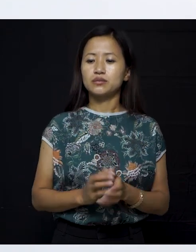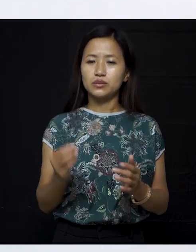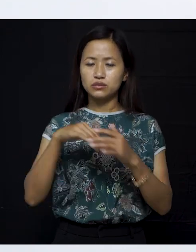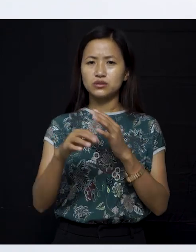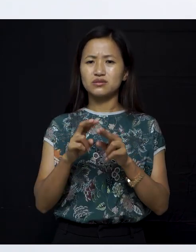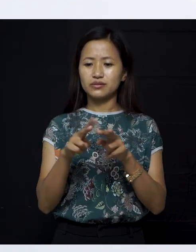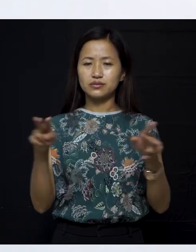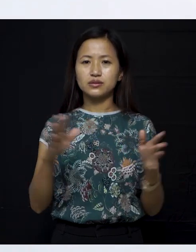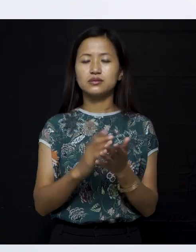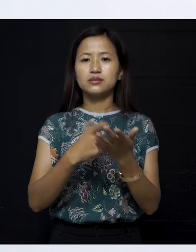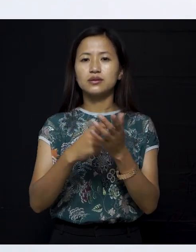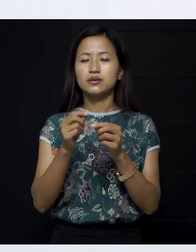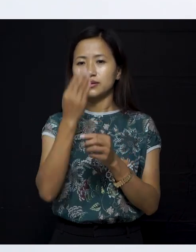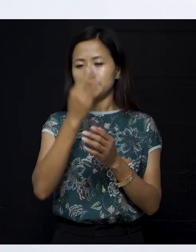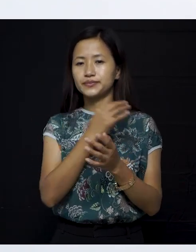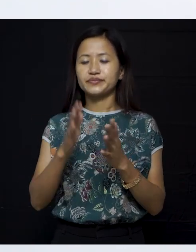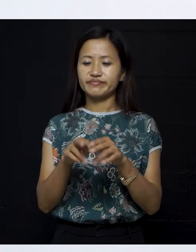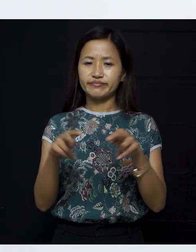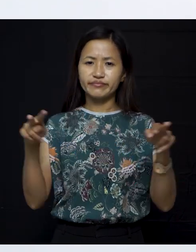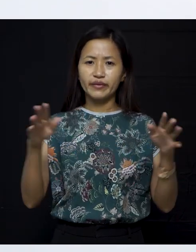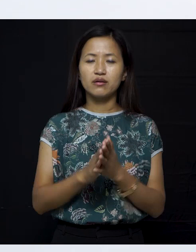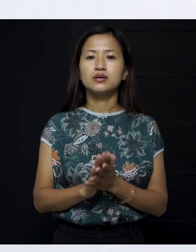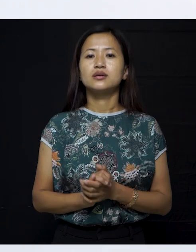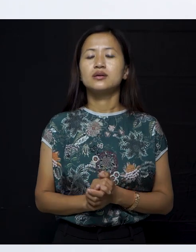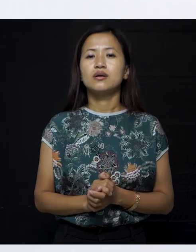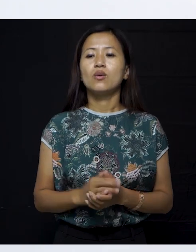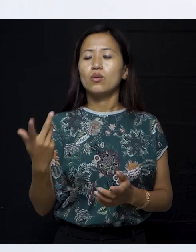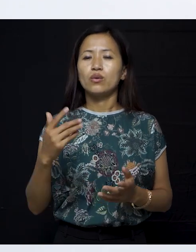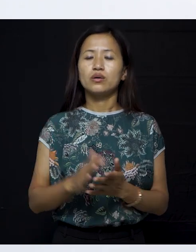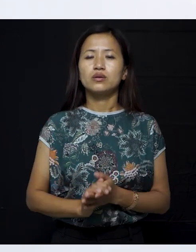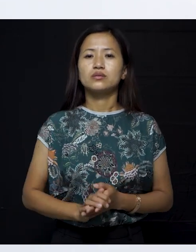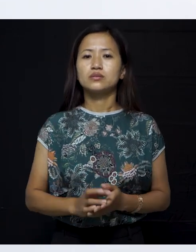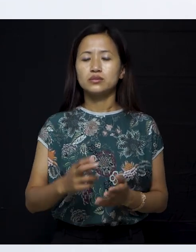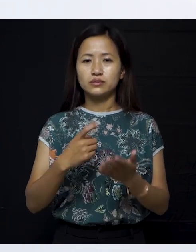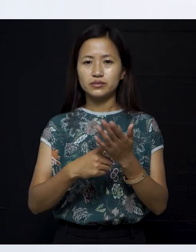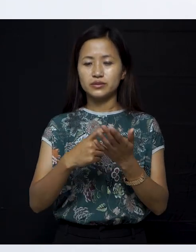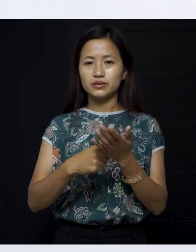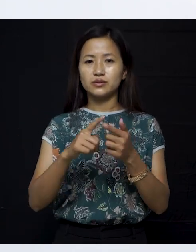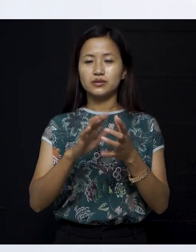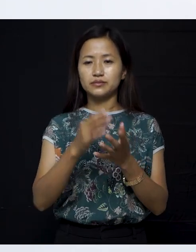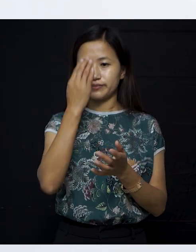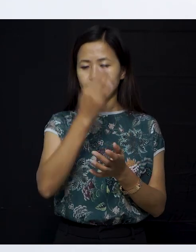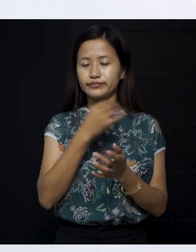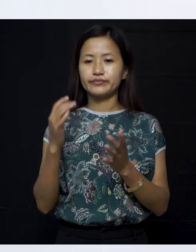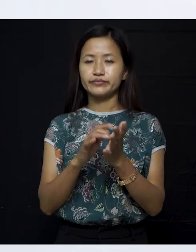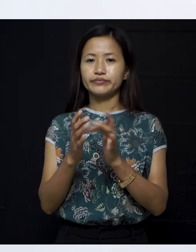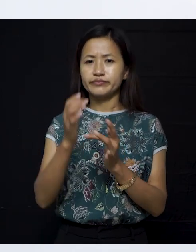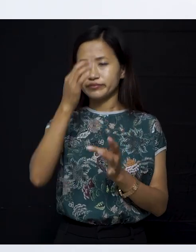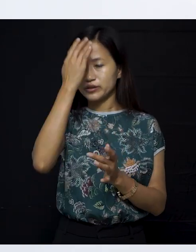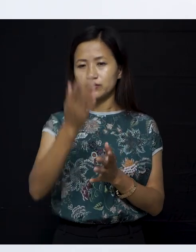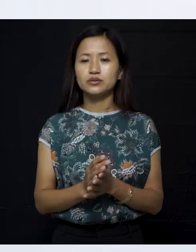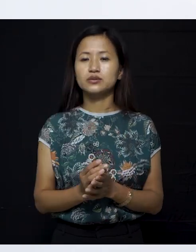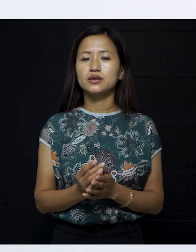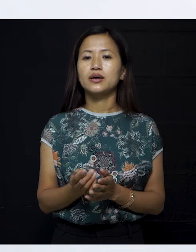religions, they also made India a secular state where no religion will discriminate another religion. So